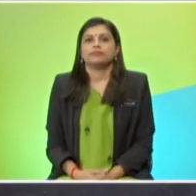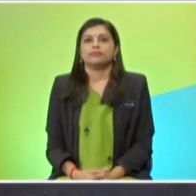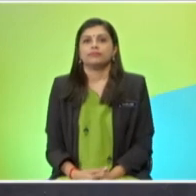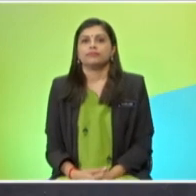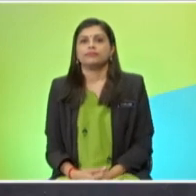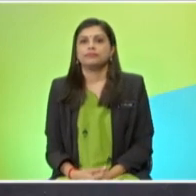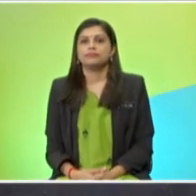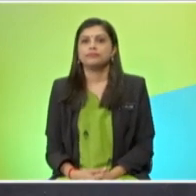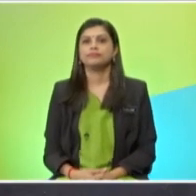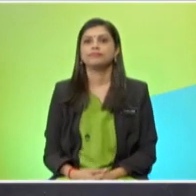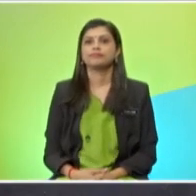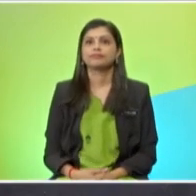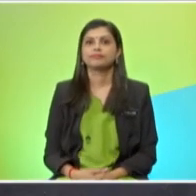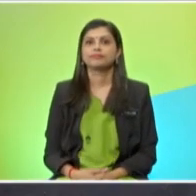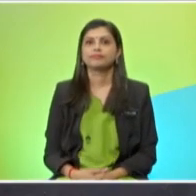along together.